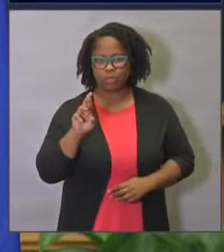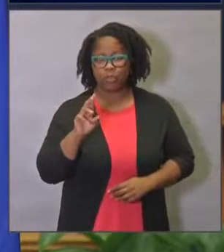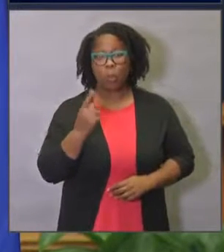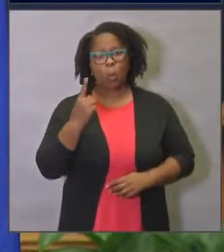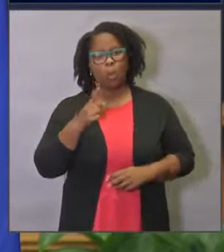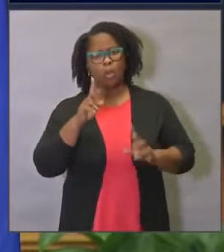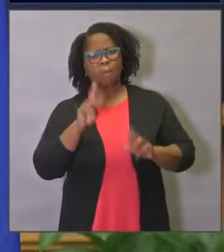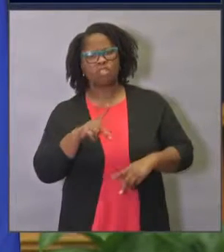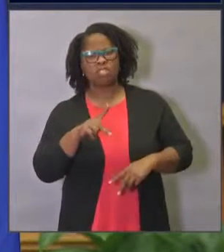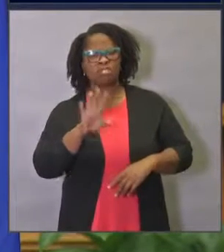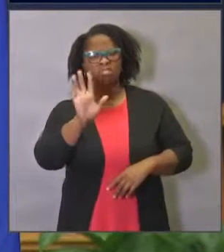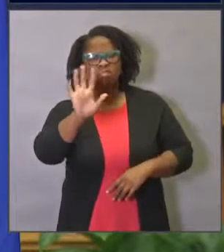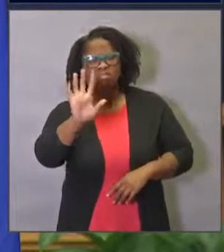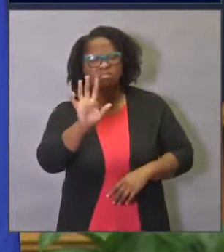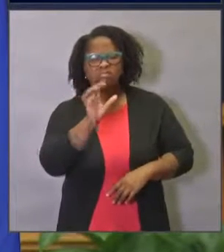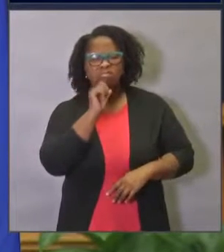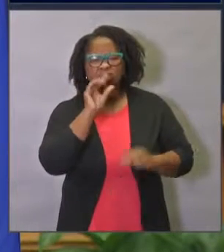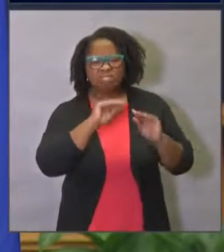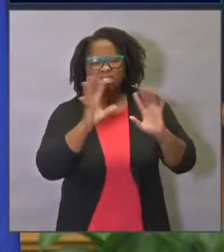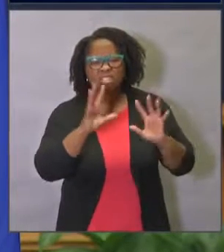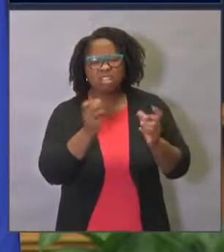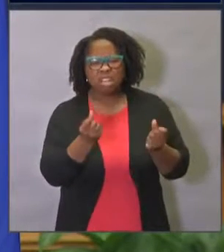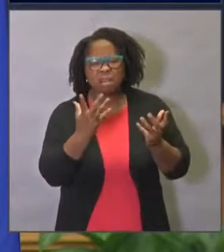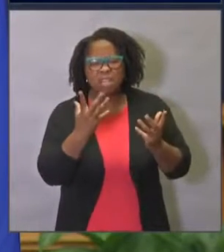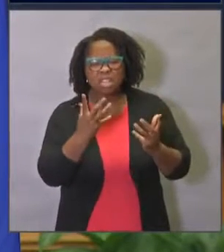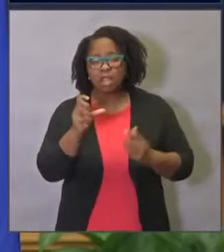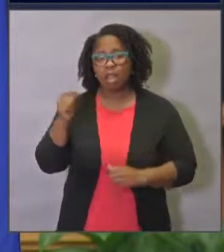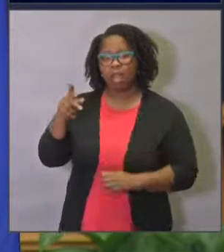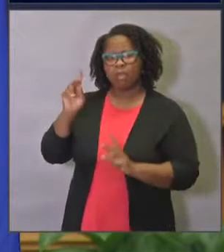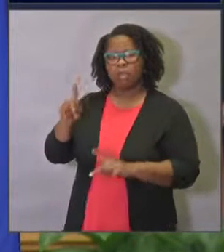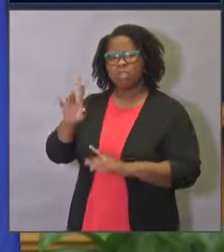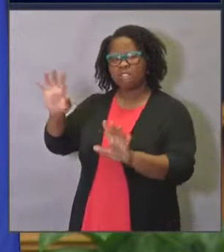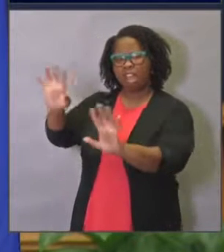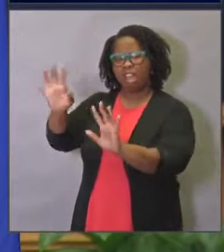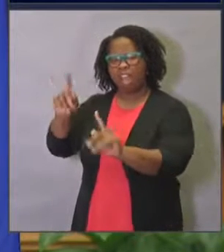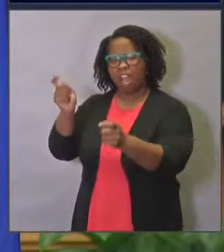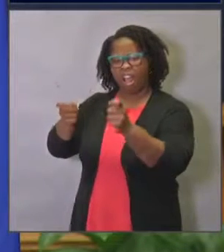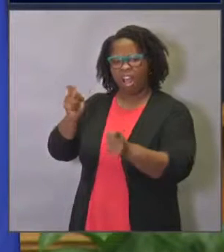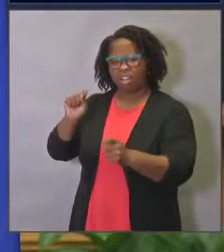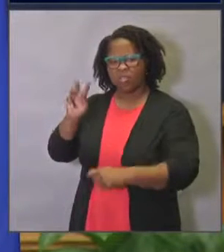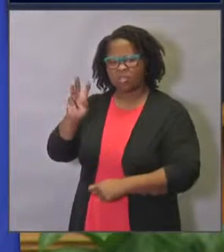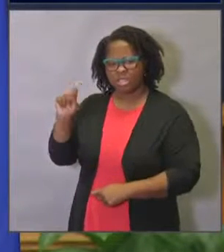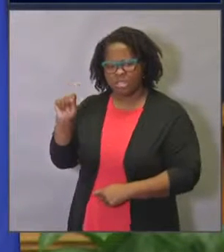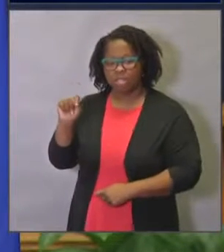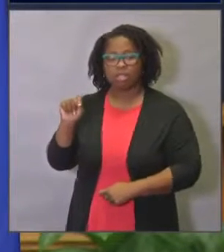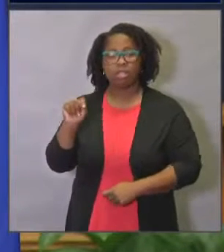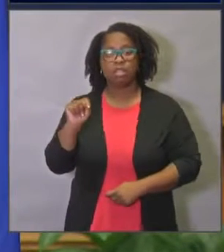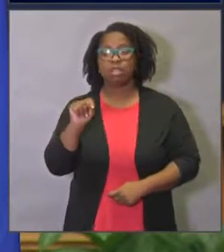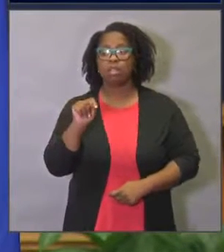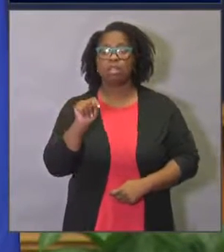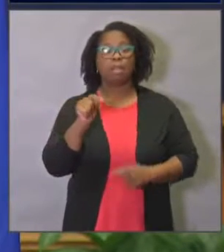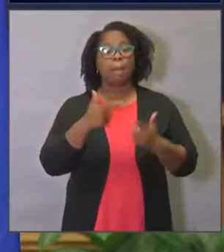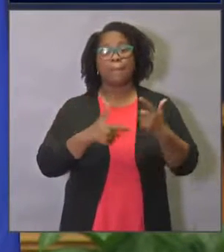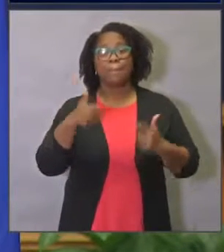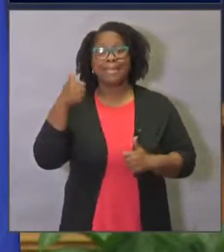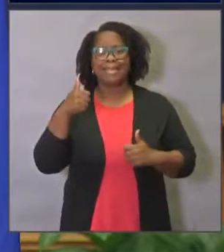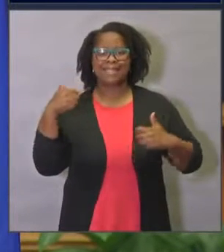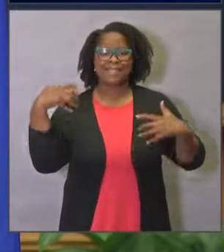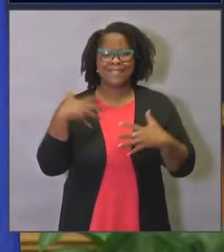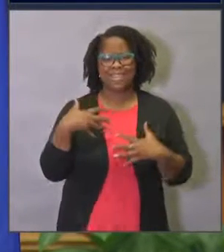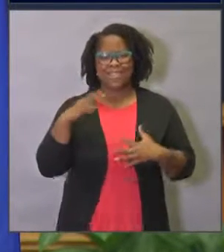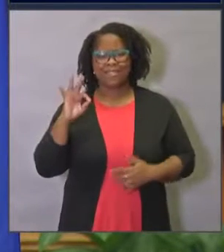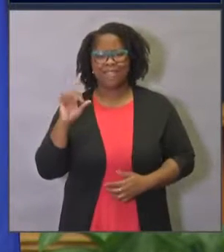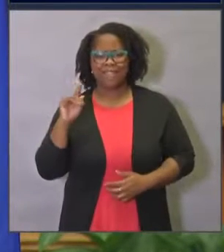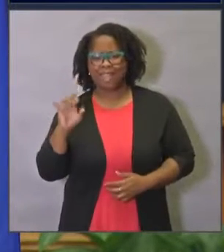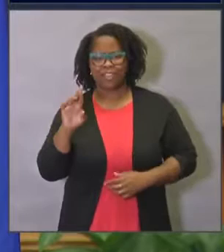for clarification on the numbers, and then someone jumped in, and I want to read you the tweet. It says, "It's the biggest fear factor fraud ever. The numbers